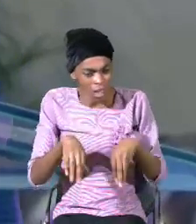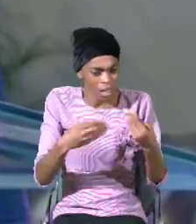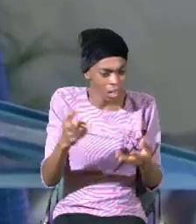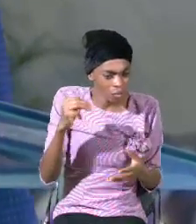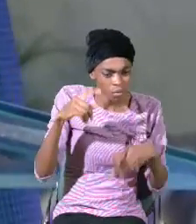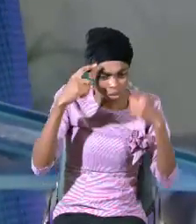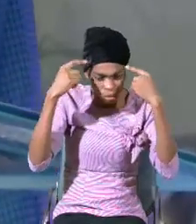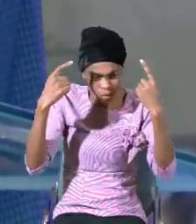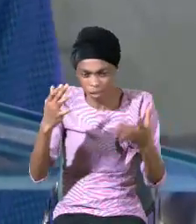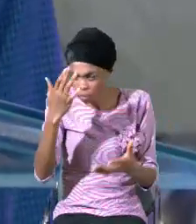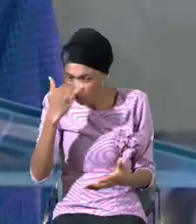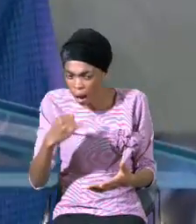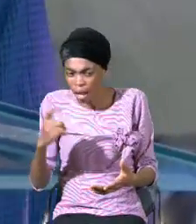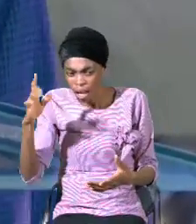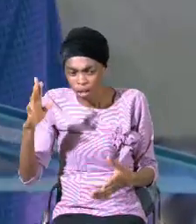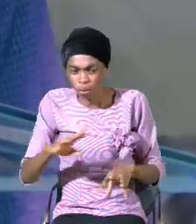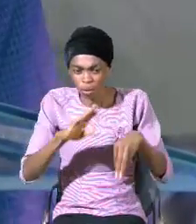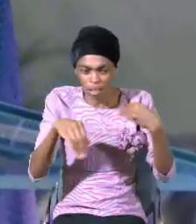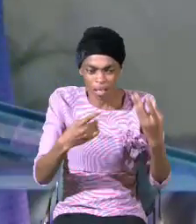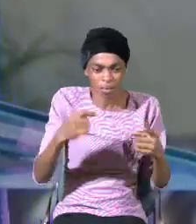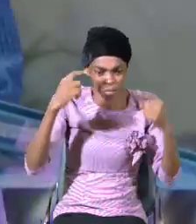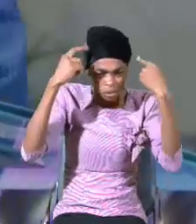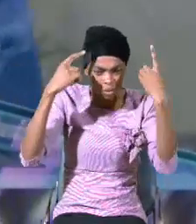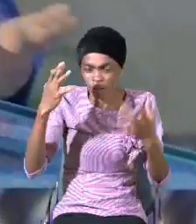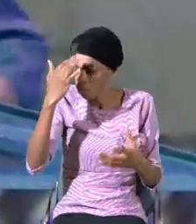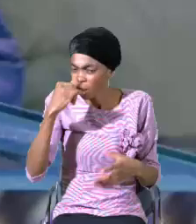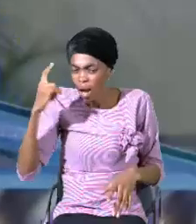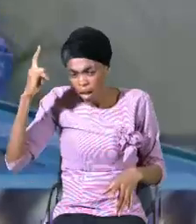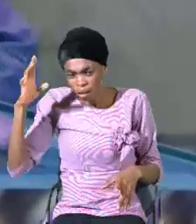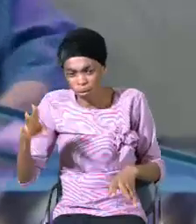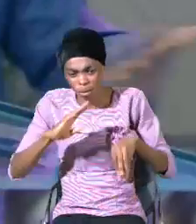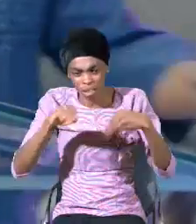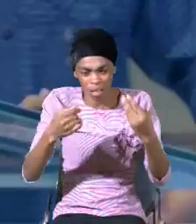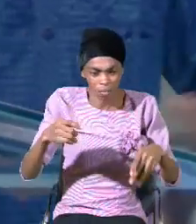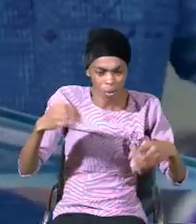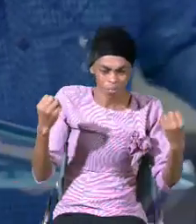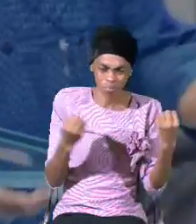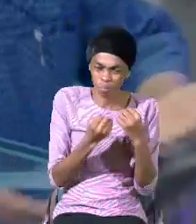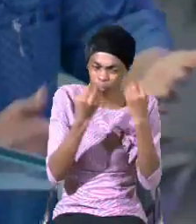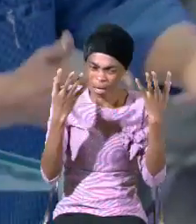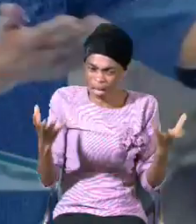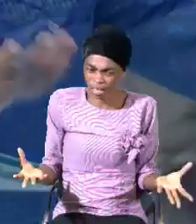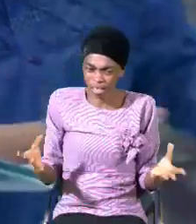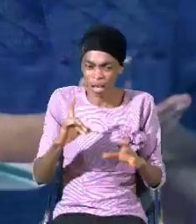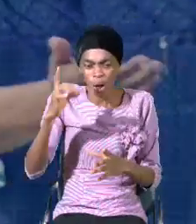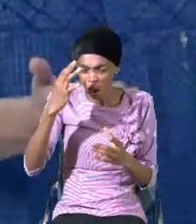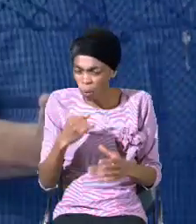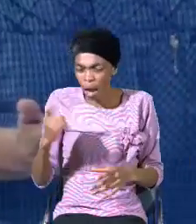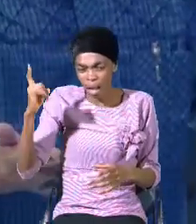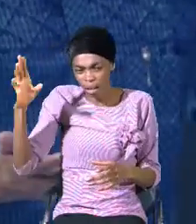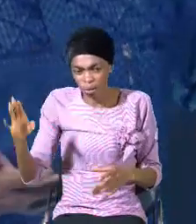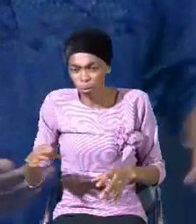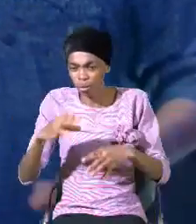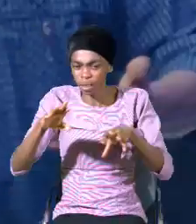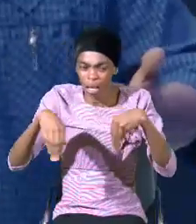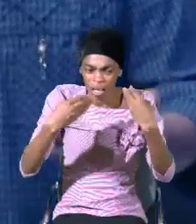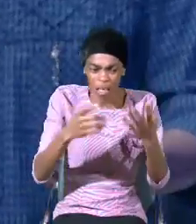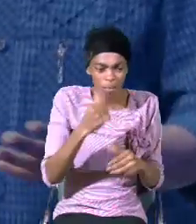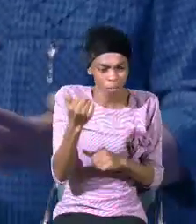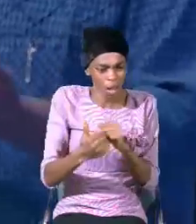why God gave him plenty, why God gave him everything that his neighbors will need. Now,